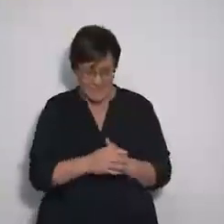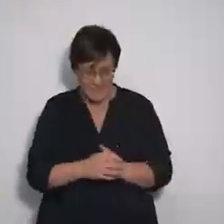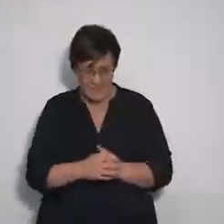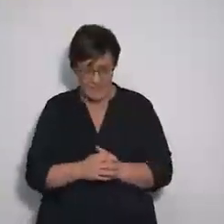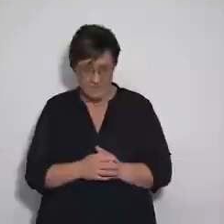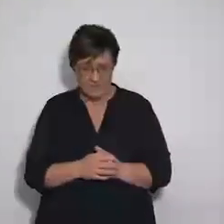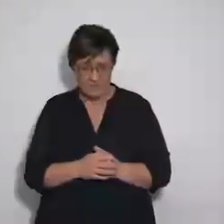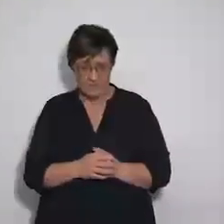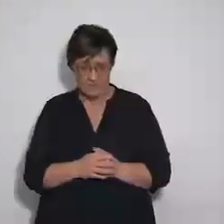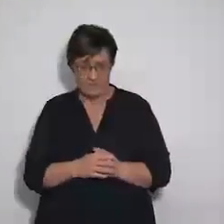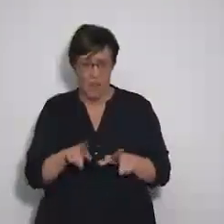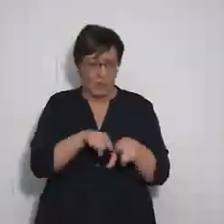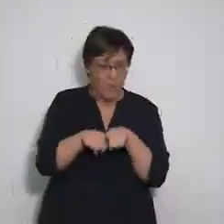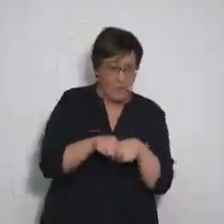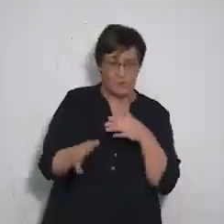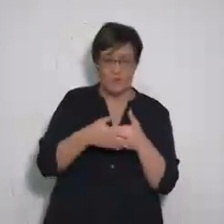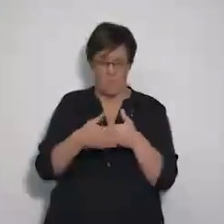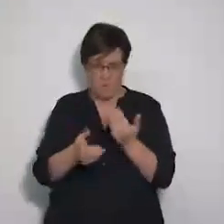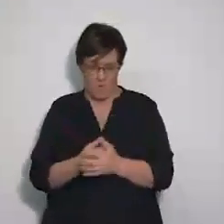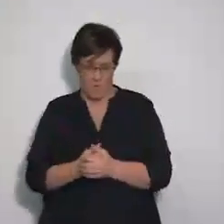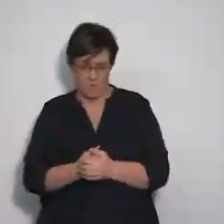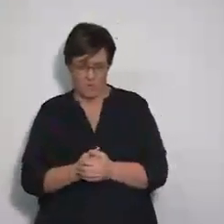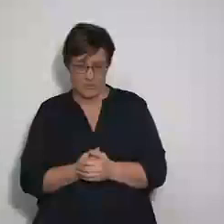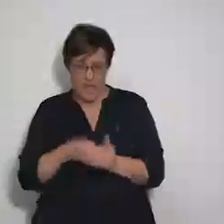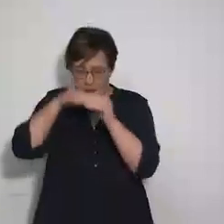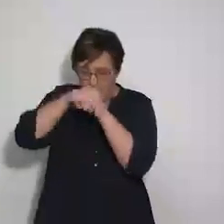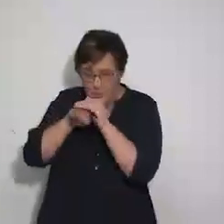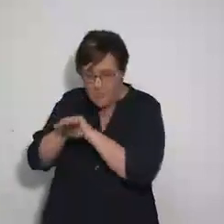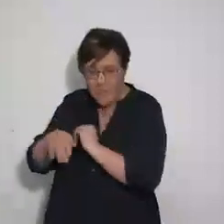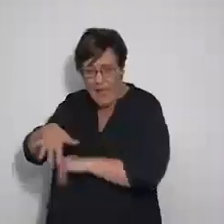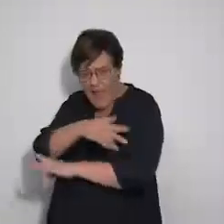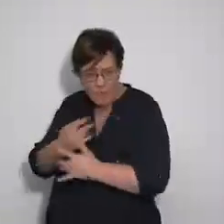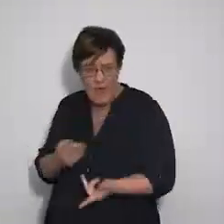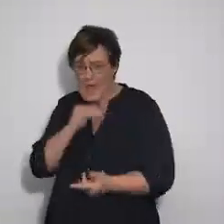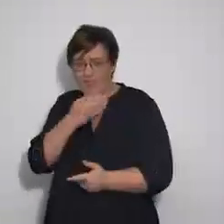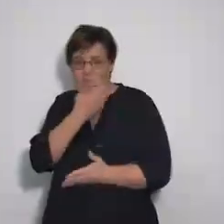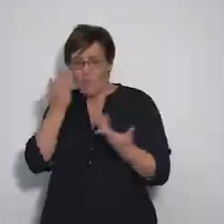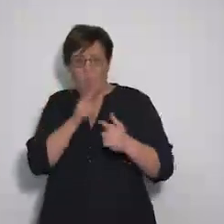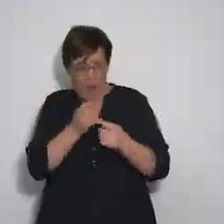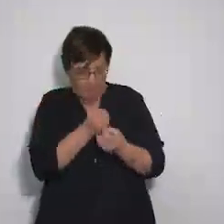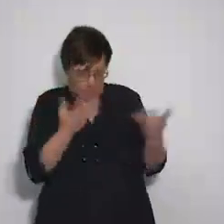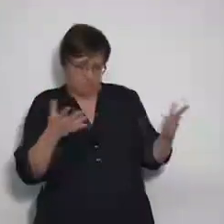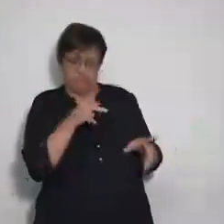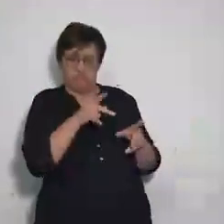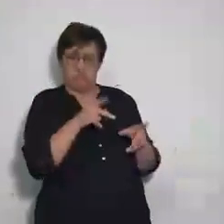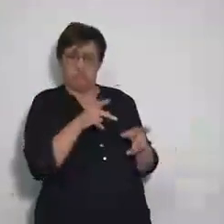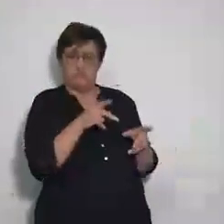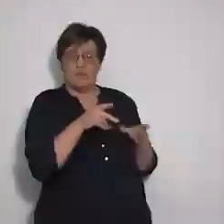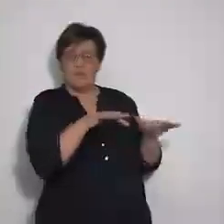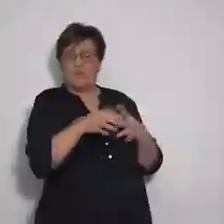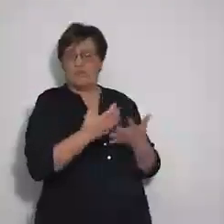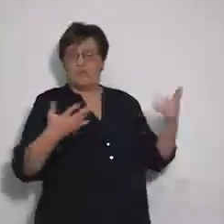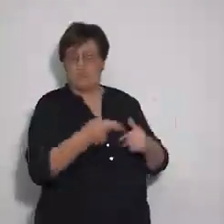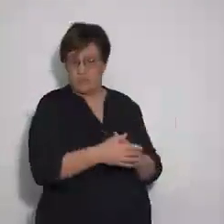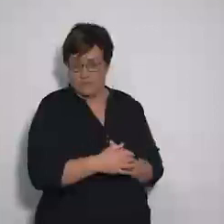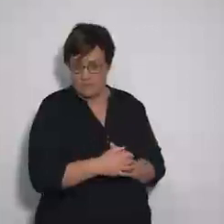of food, greater competition, fewer nesting sites or birthing sites. We're going